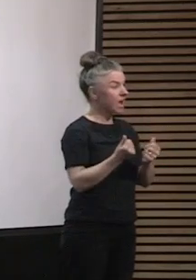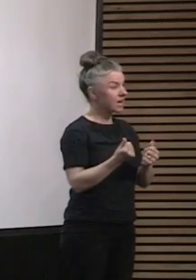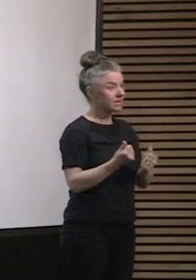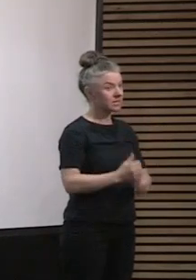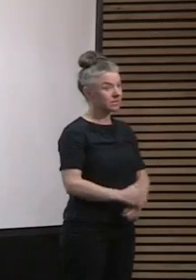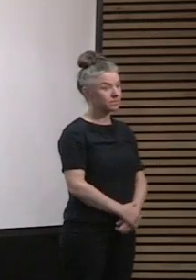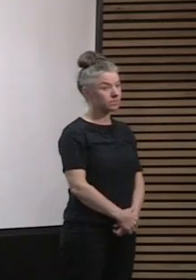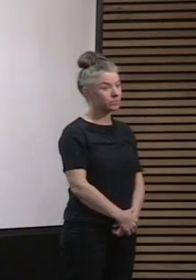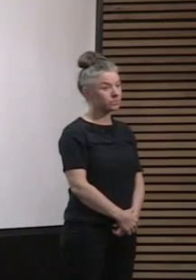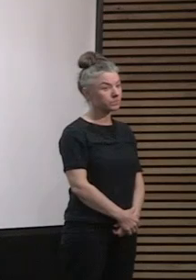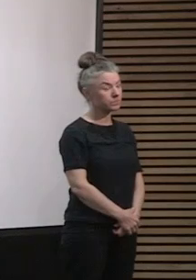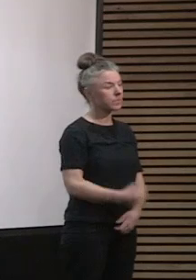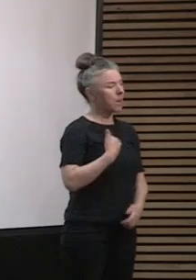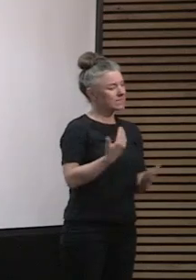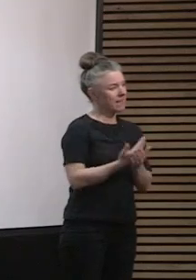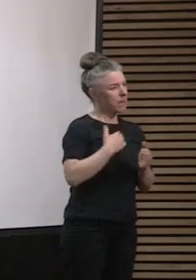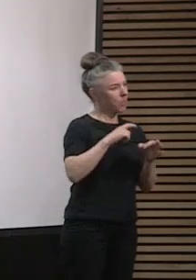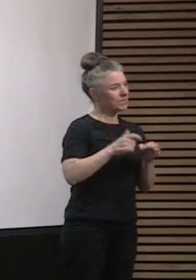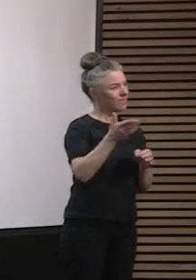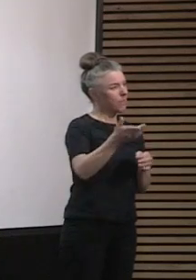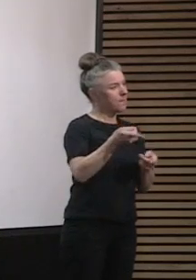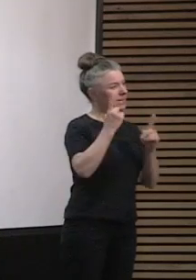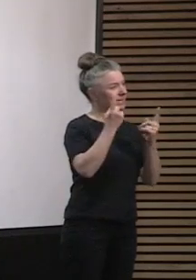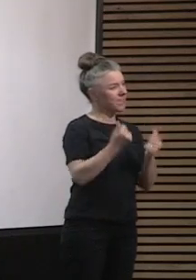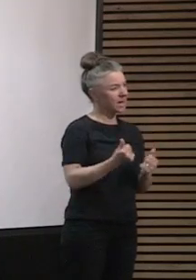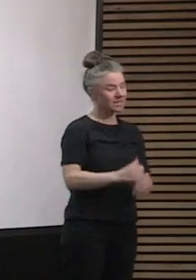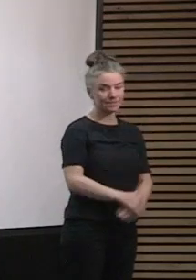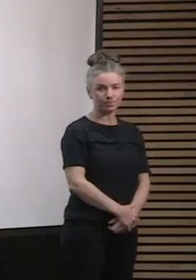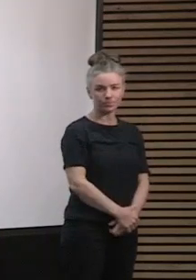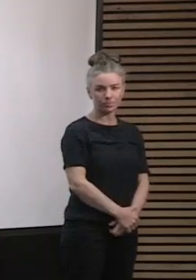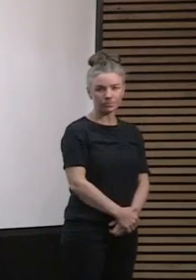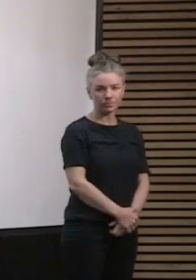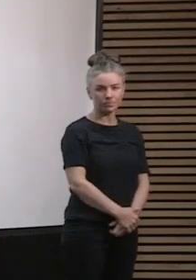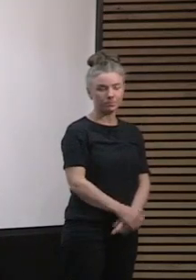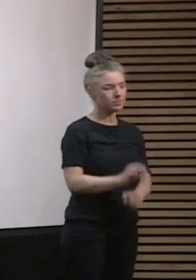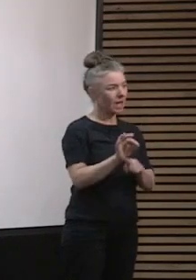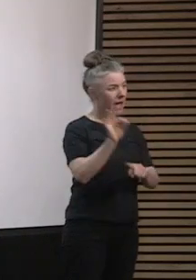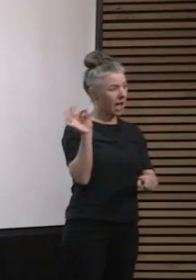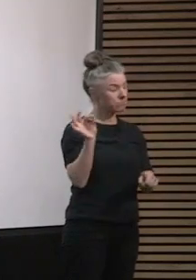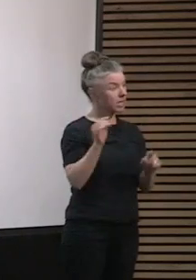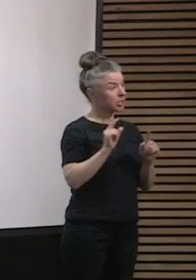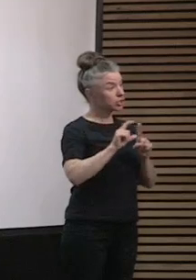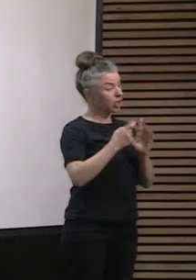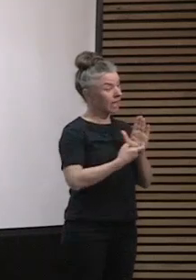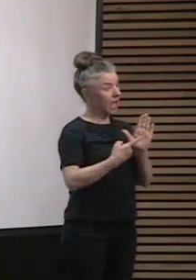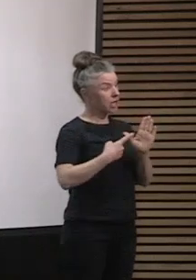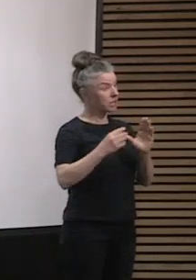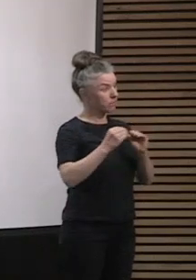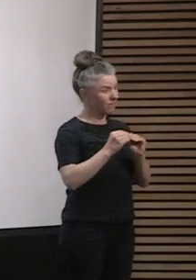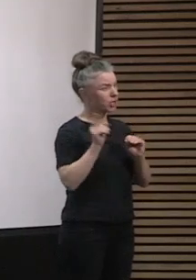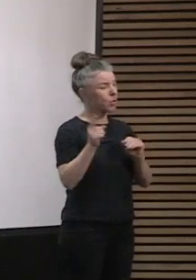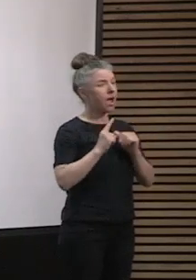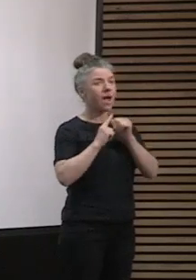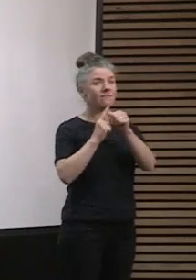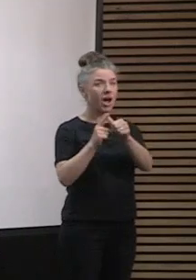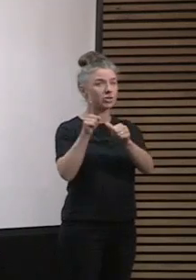Minister of Finance. It's okay. Okay, great. Are you happy with today's decision? How did it stack up with the advice that you gave Cabinet this afternoon? Oh,